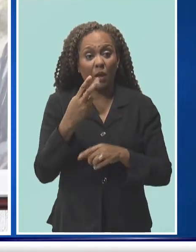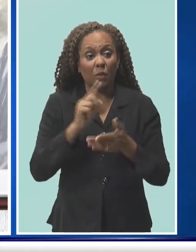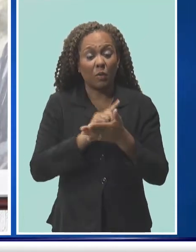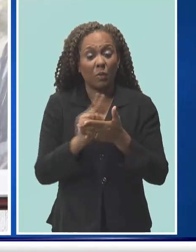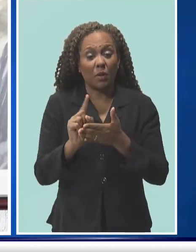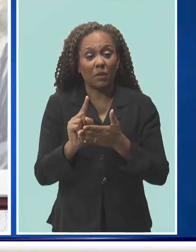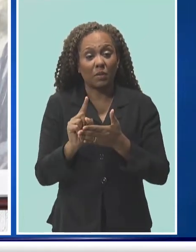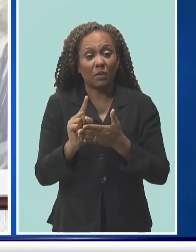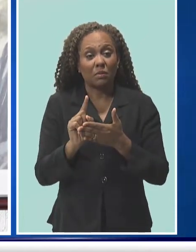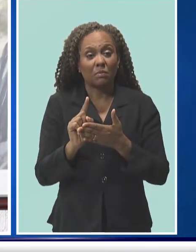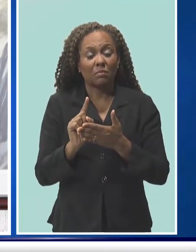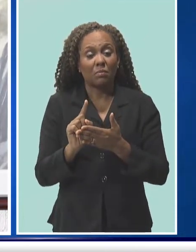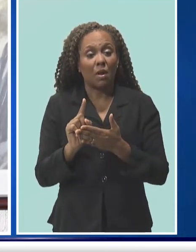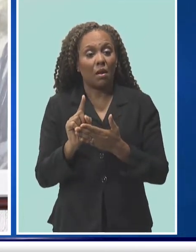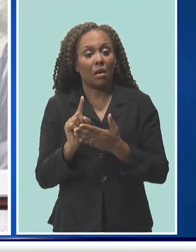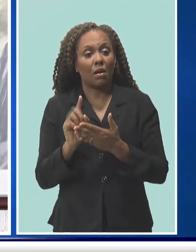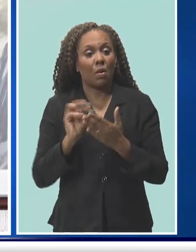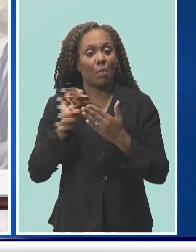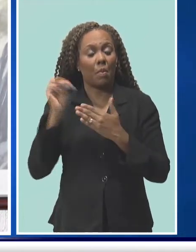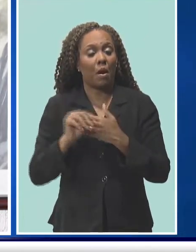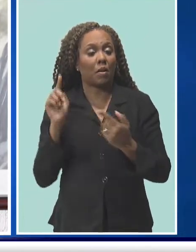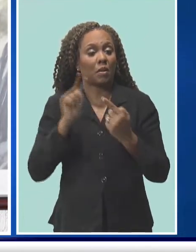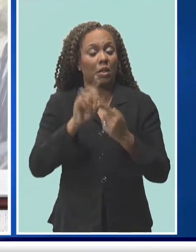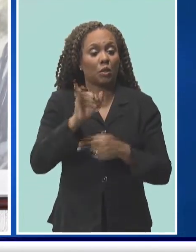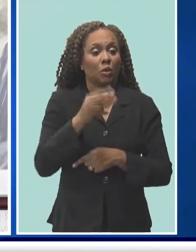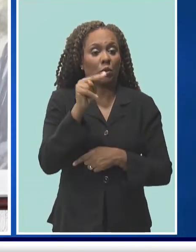of June of this year,